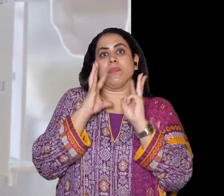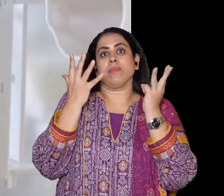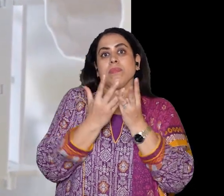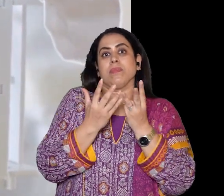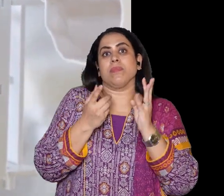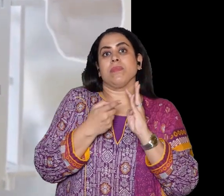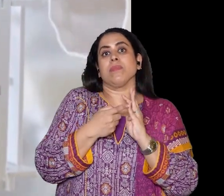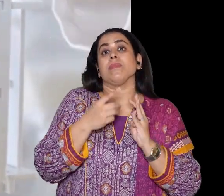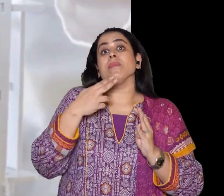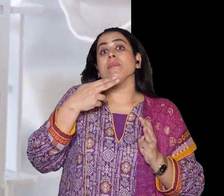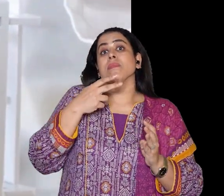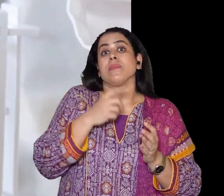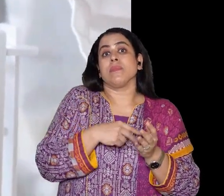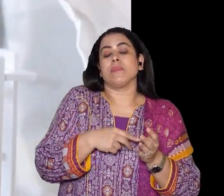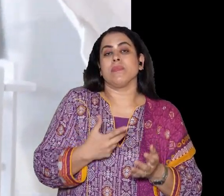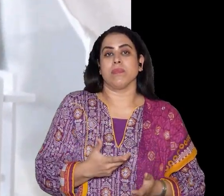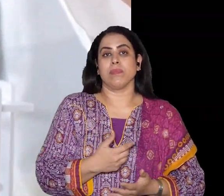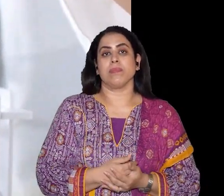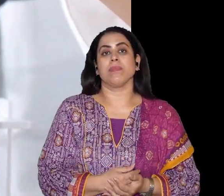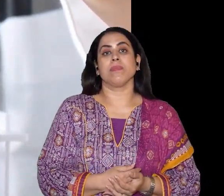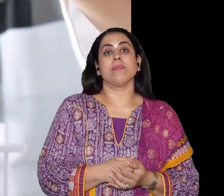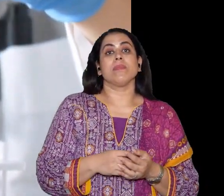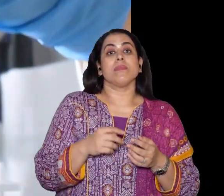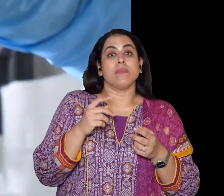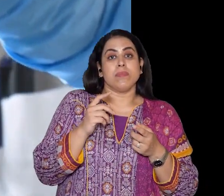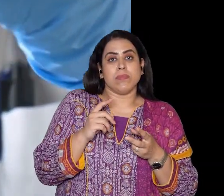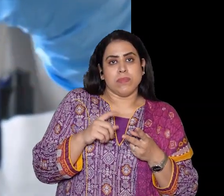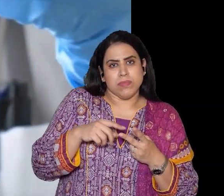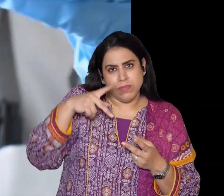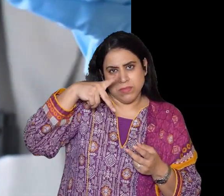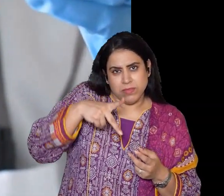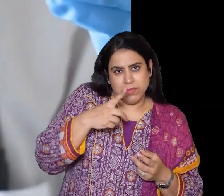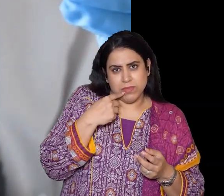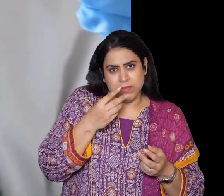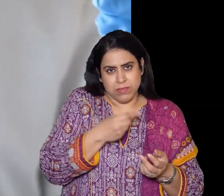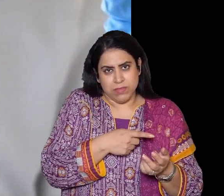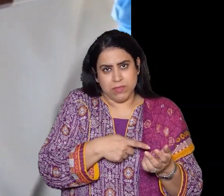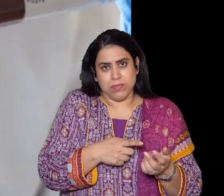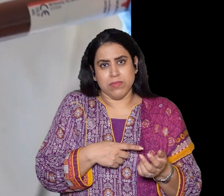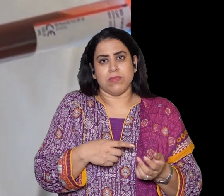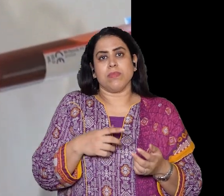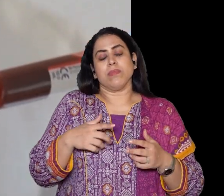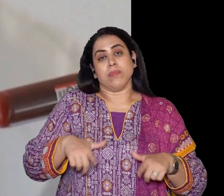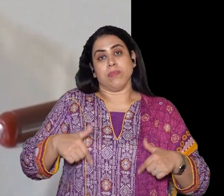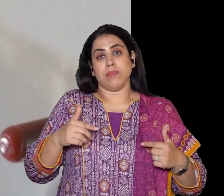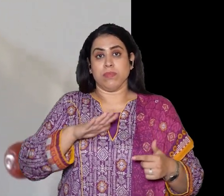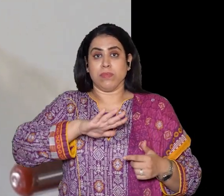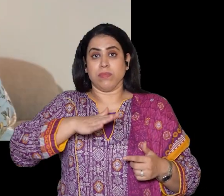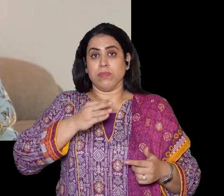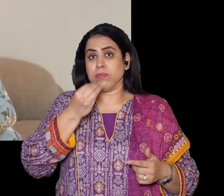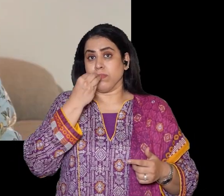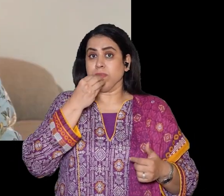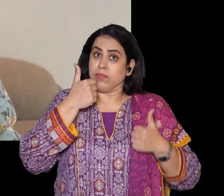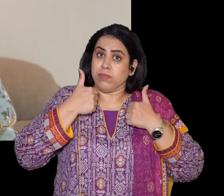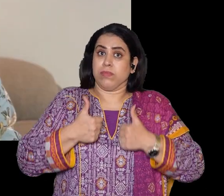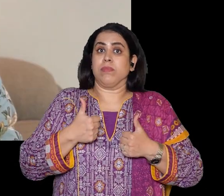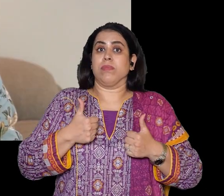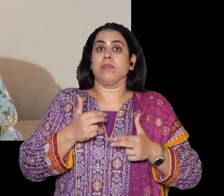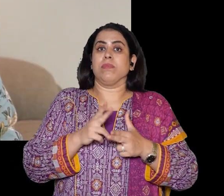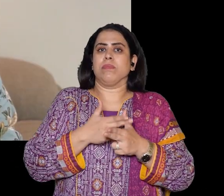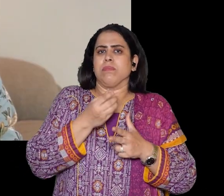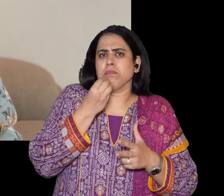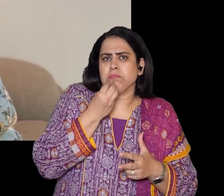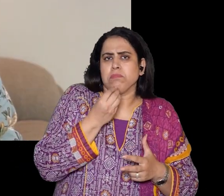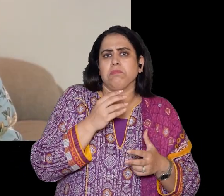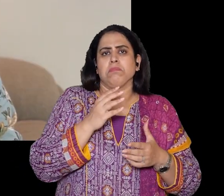test, and hemoglobin 1AC. Prevention of the diabetes, it starts with the lifestyle changes. We need to take a balanced diet. It is very important.